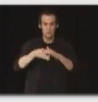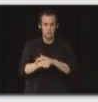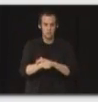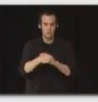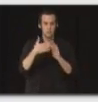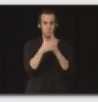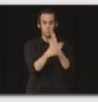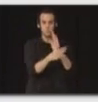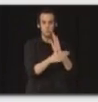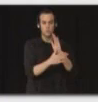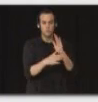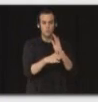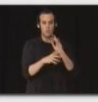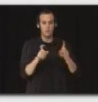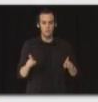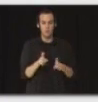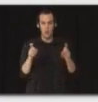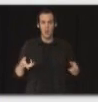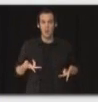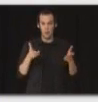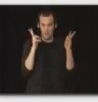free software.